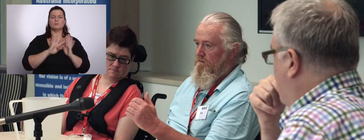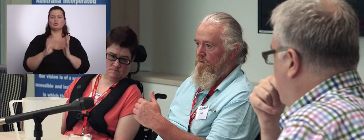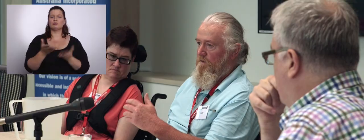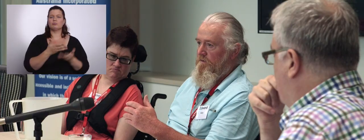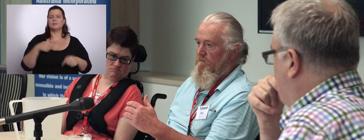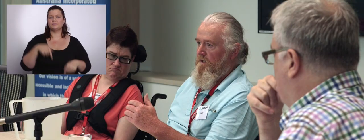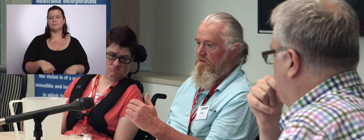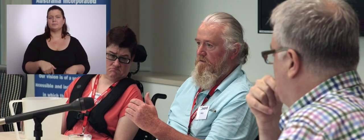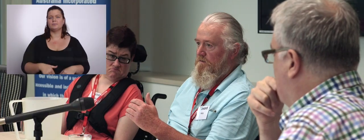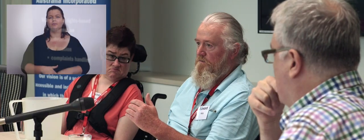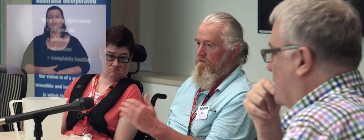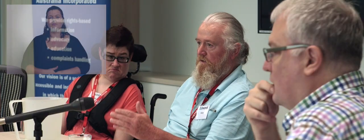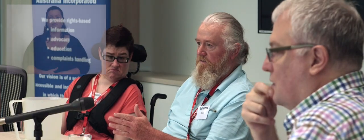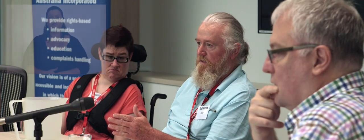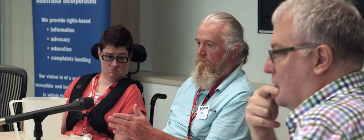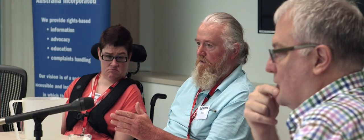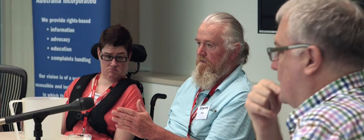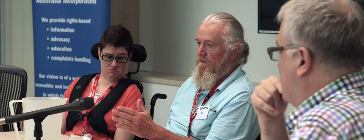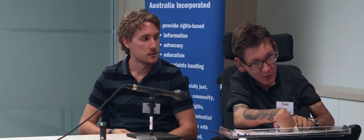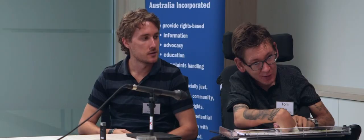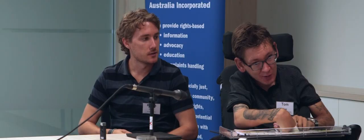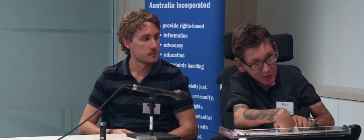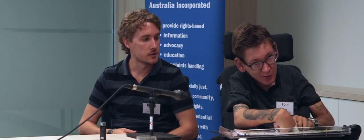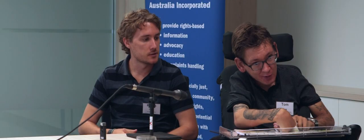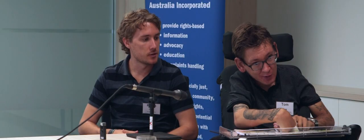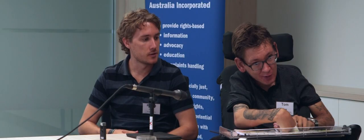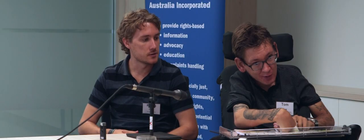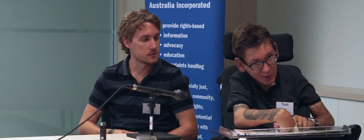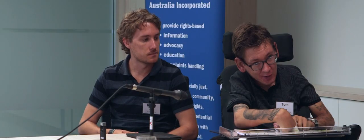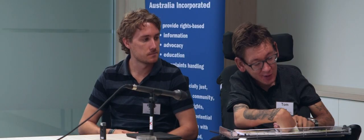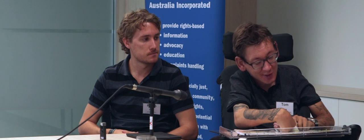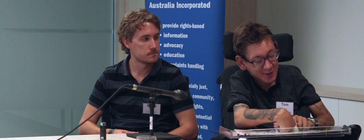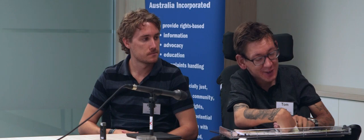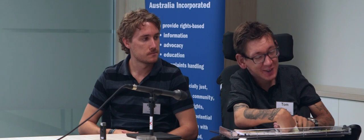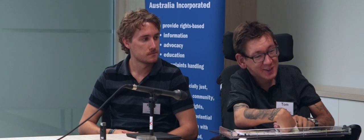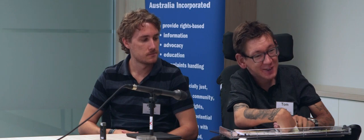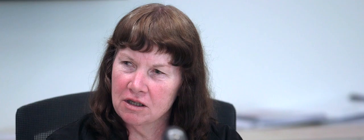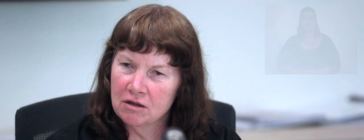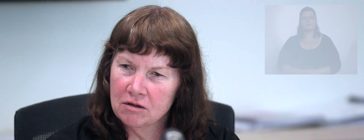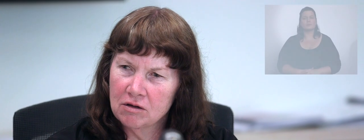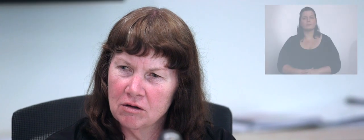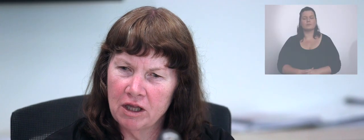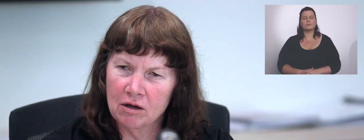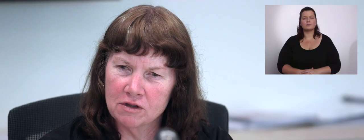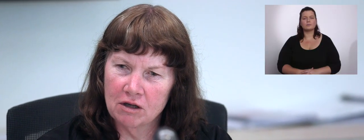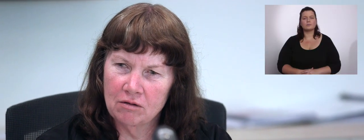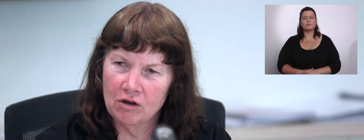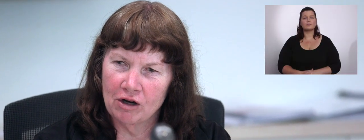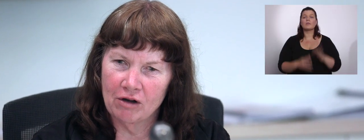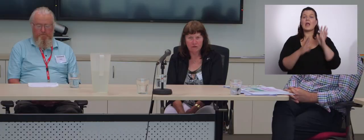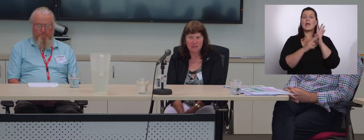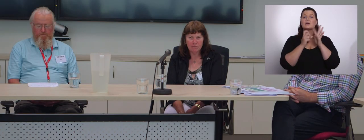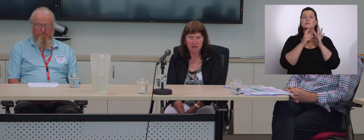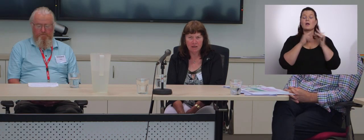and share their story. So that's actually a unique feature of the citizen's jury. 16 randomly selected people with disability